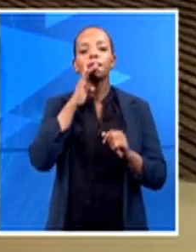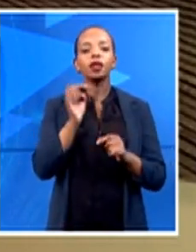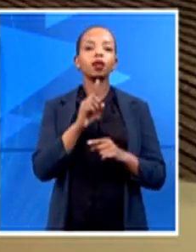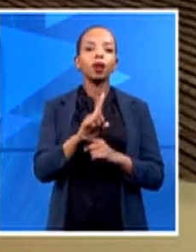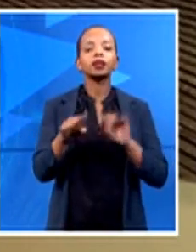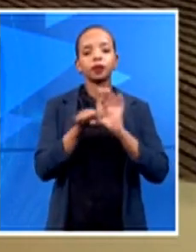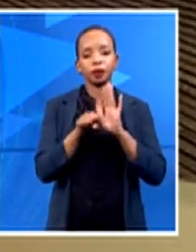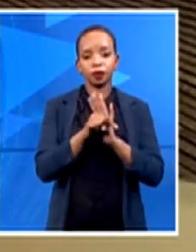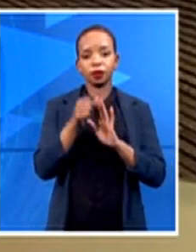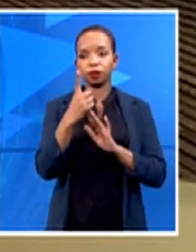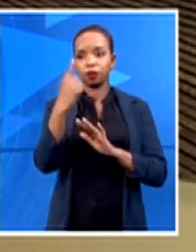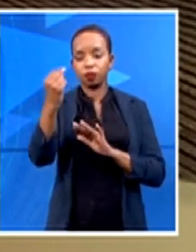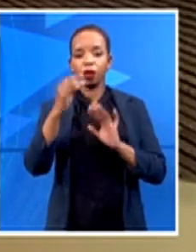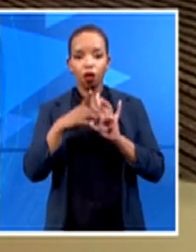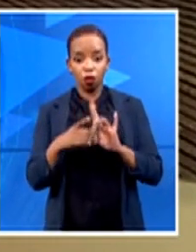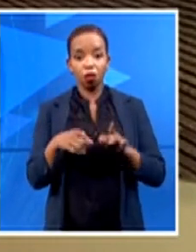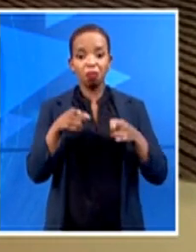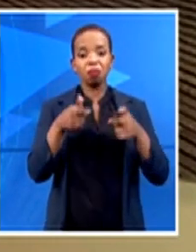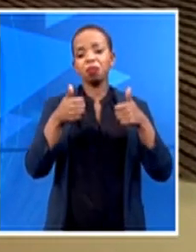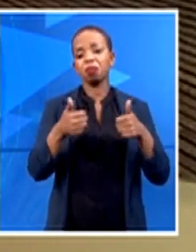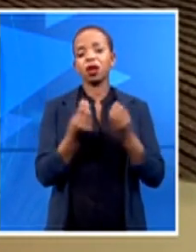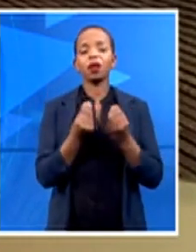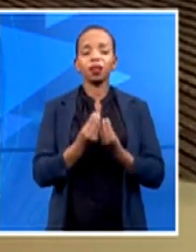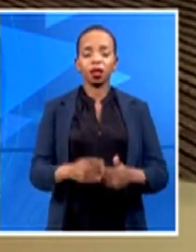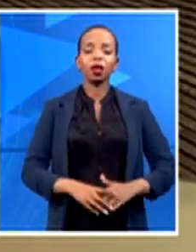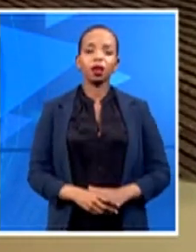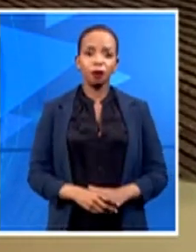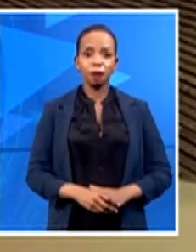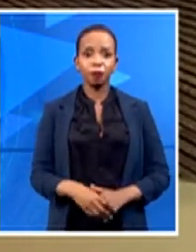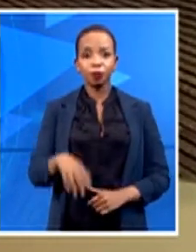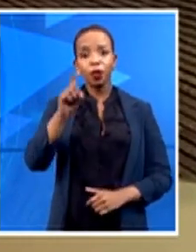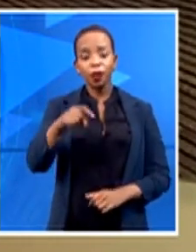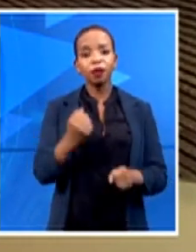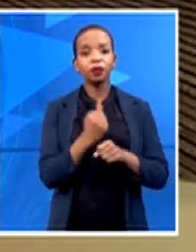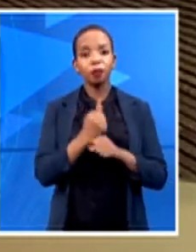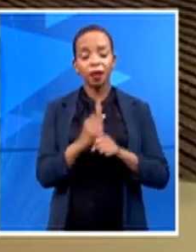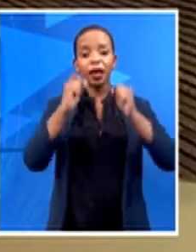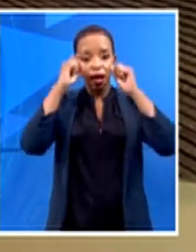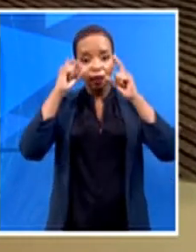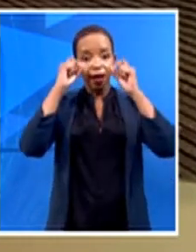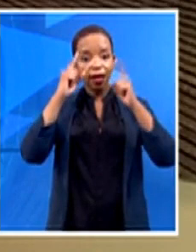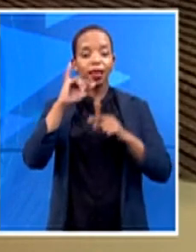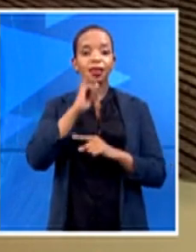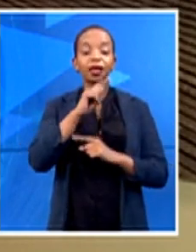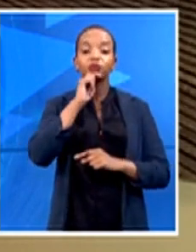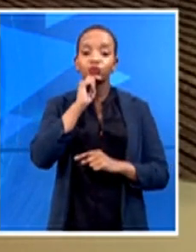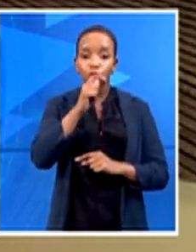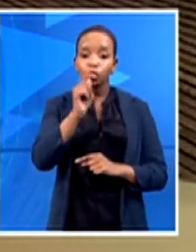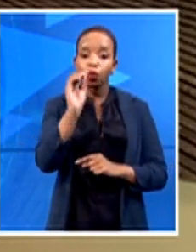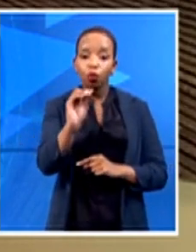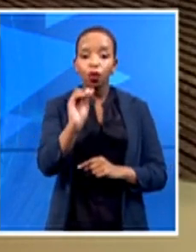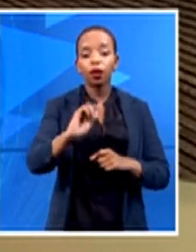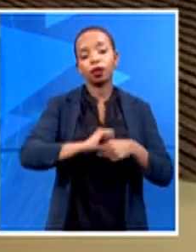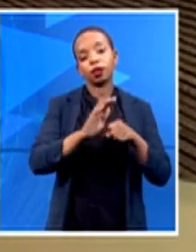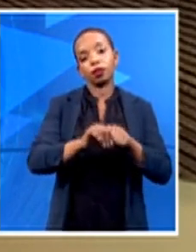create an awareness that this thing is real. People are getting ill, but we also need to put in some